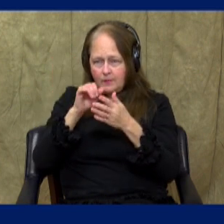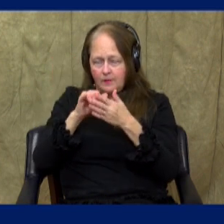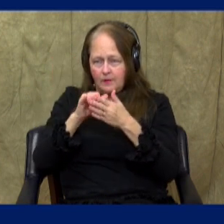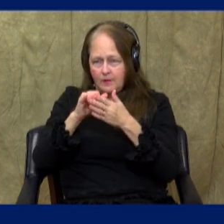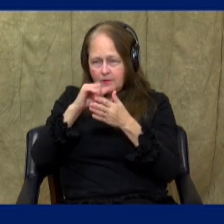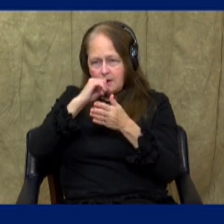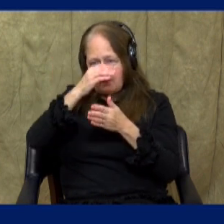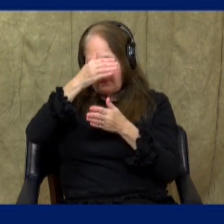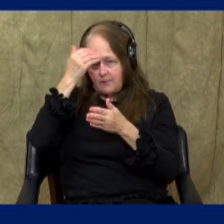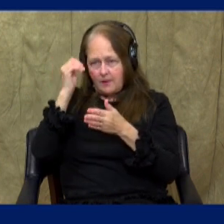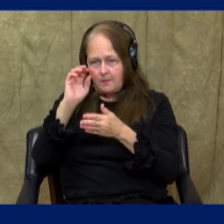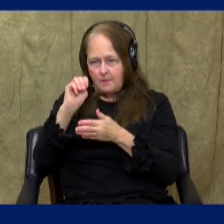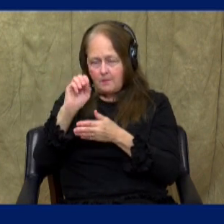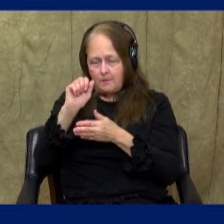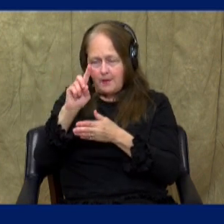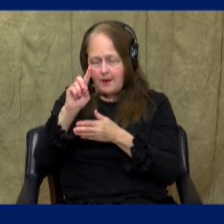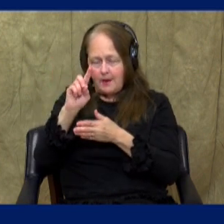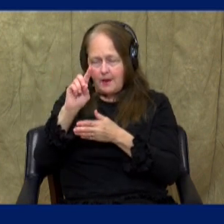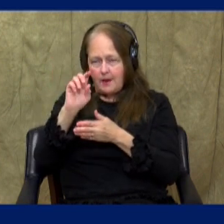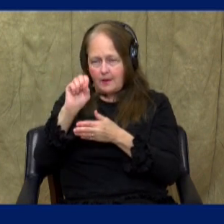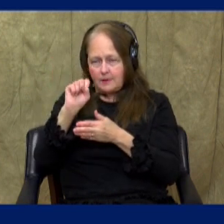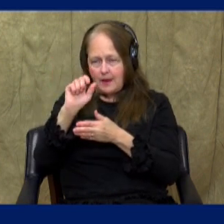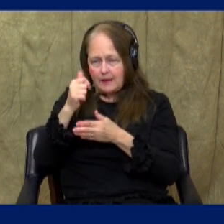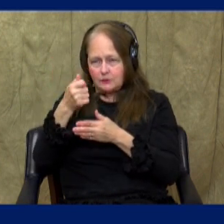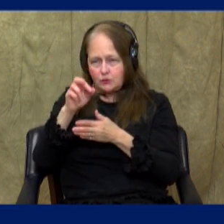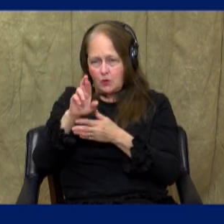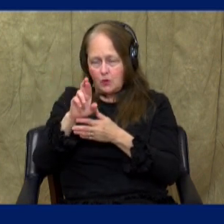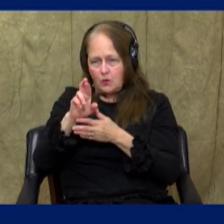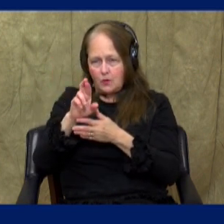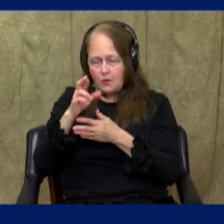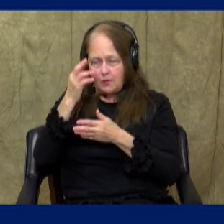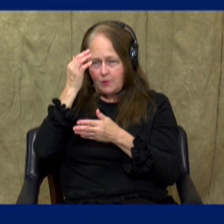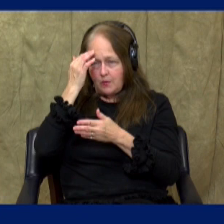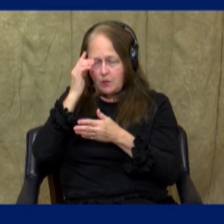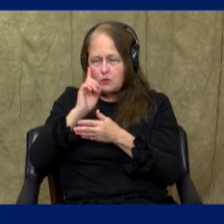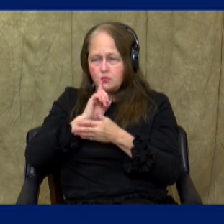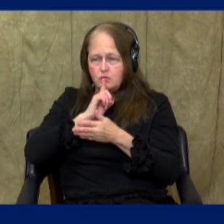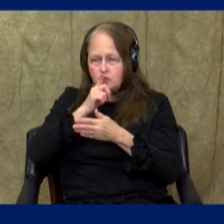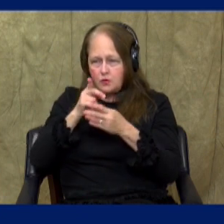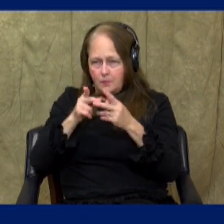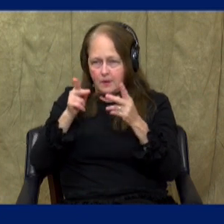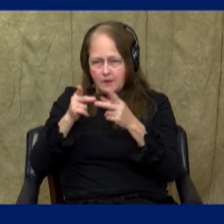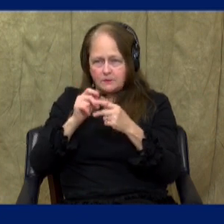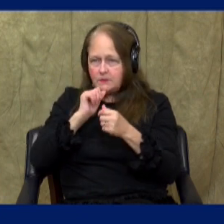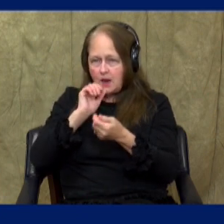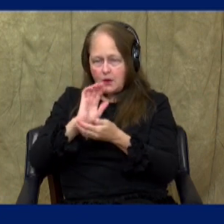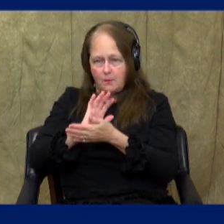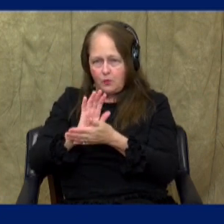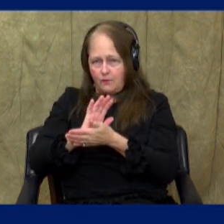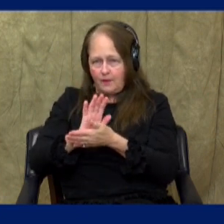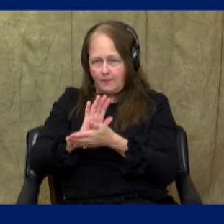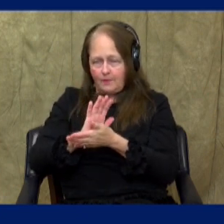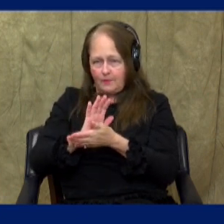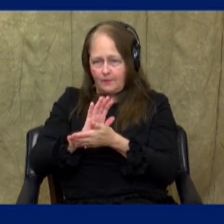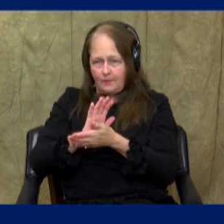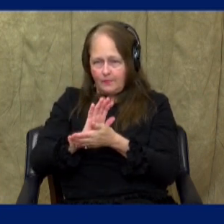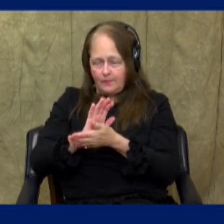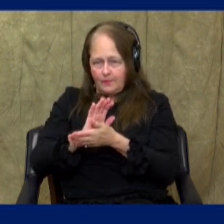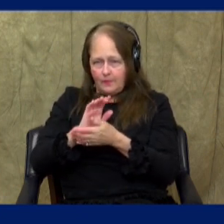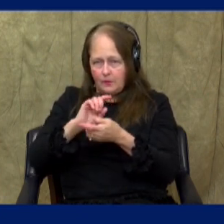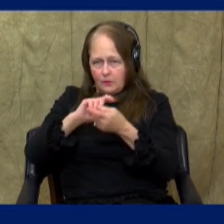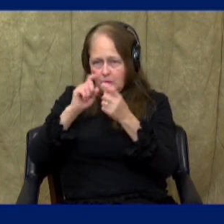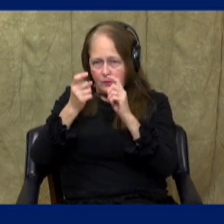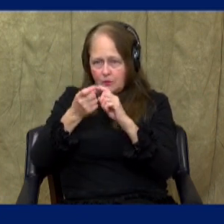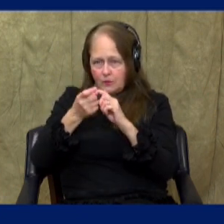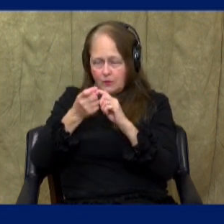forget Madagascar. Many of you probably knew that that was a real place, not just a movie that you've seen. Now I'm switching